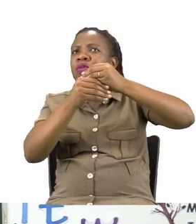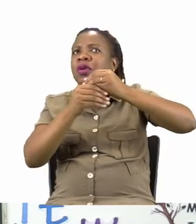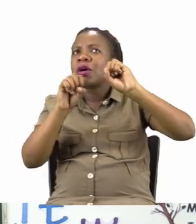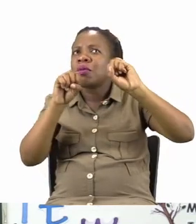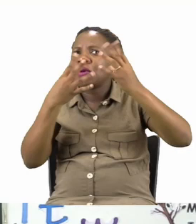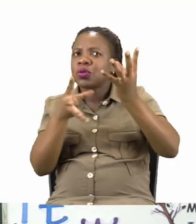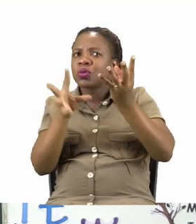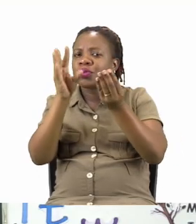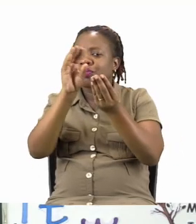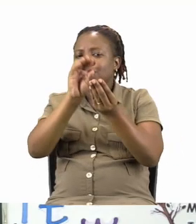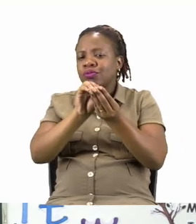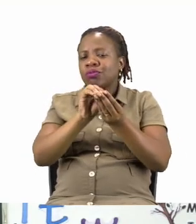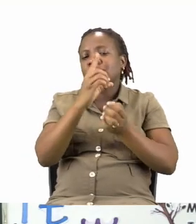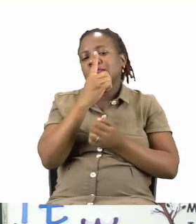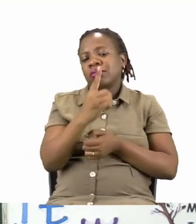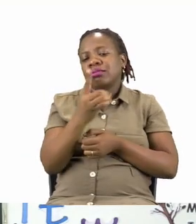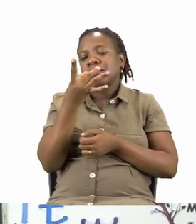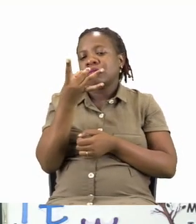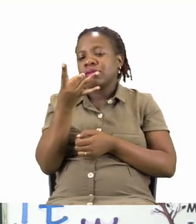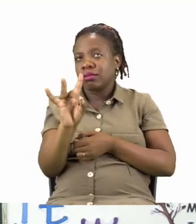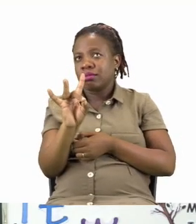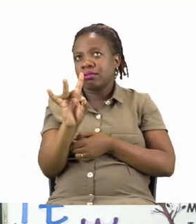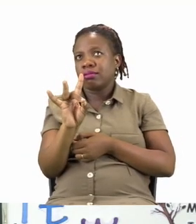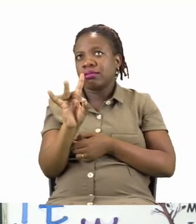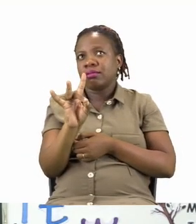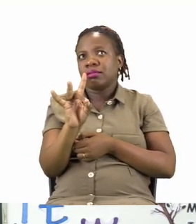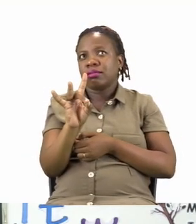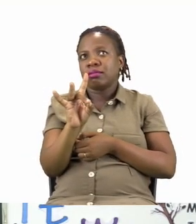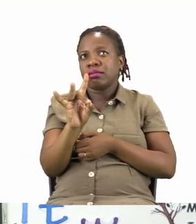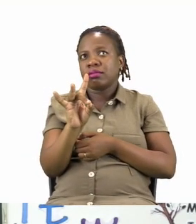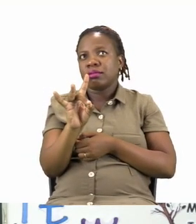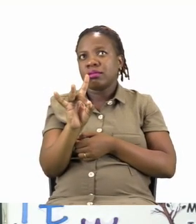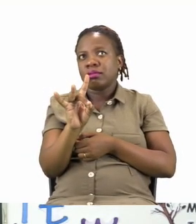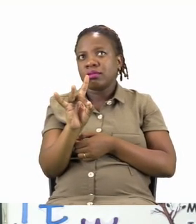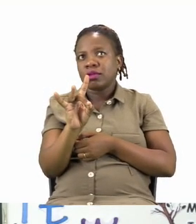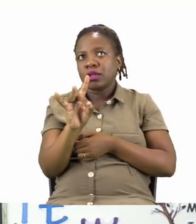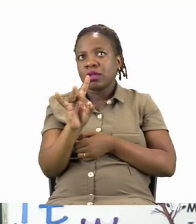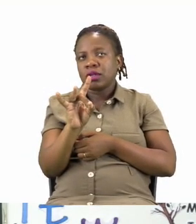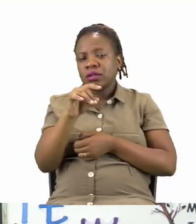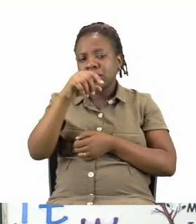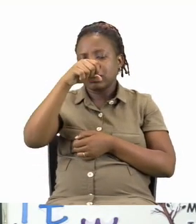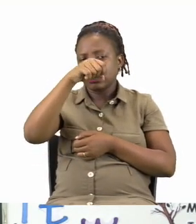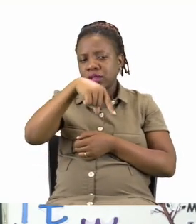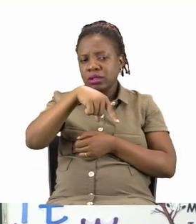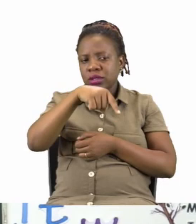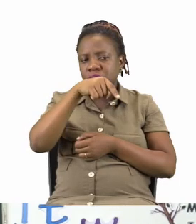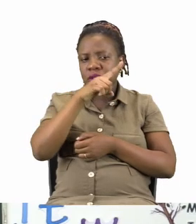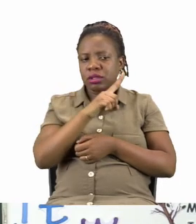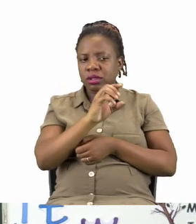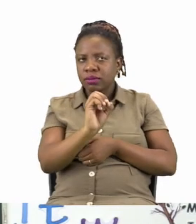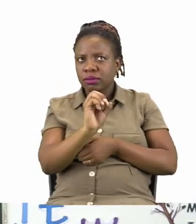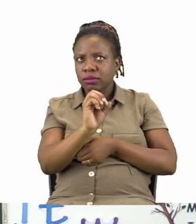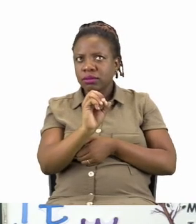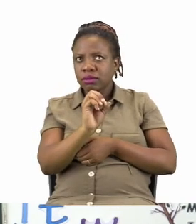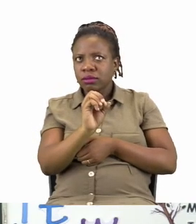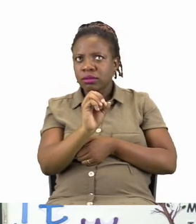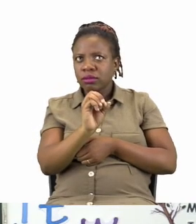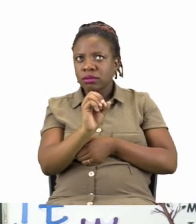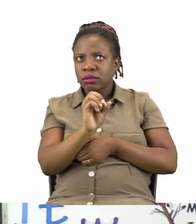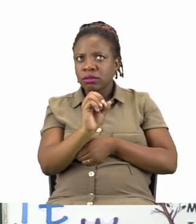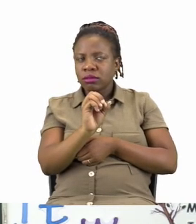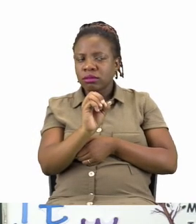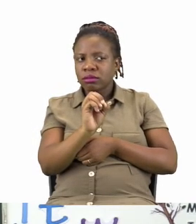our answer? Now, is 10 less than or more than the number